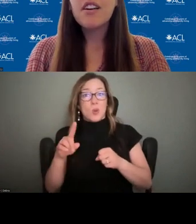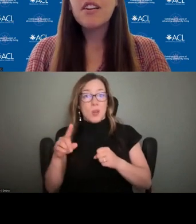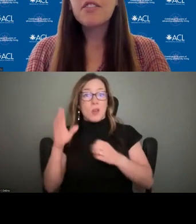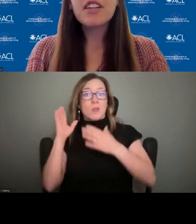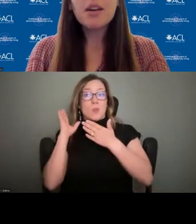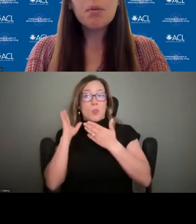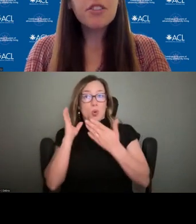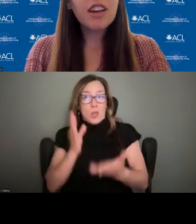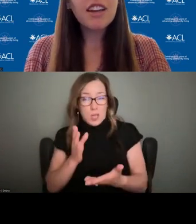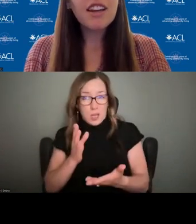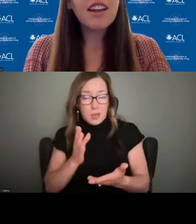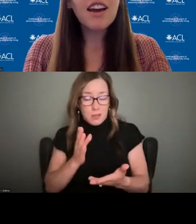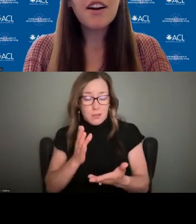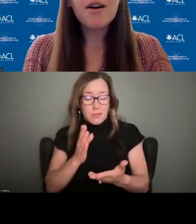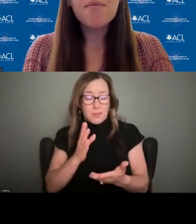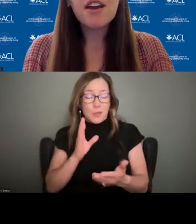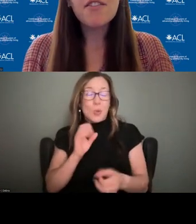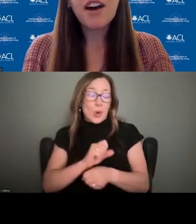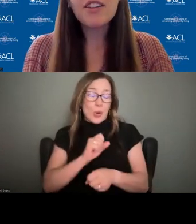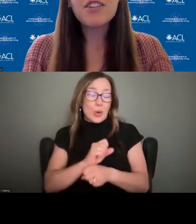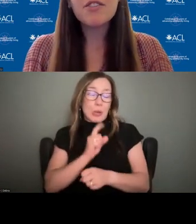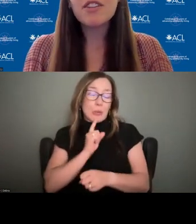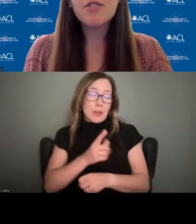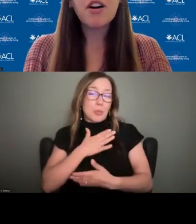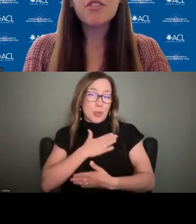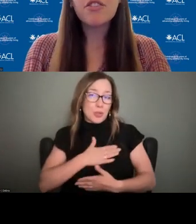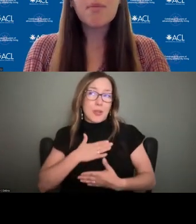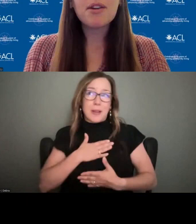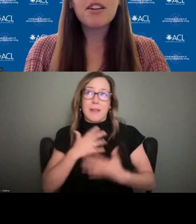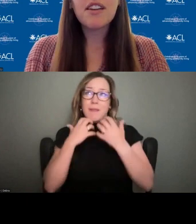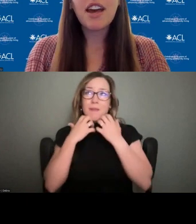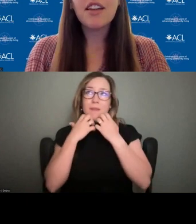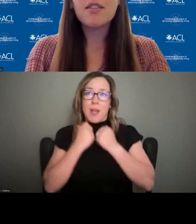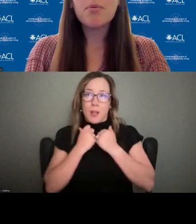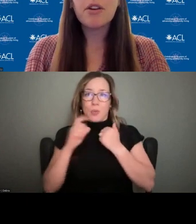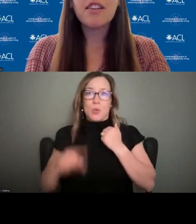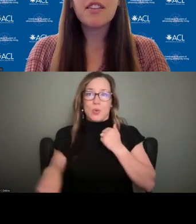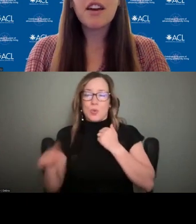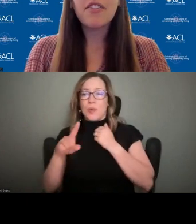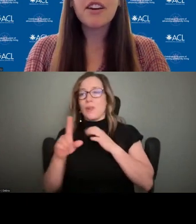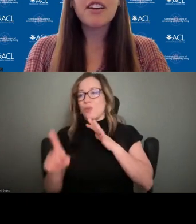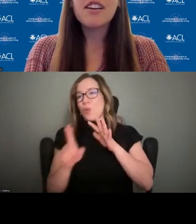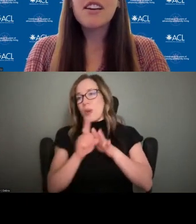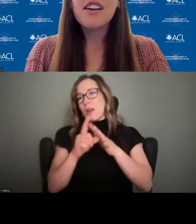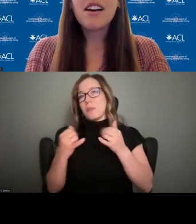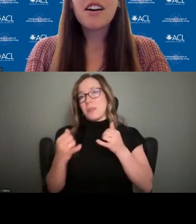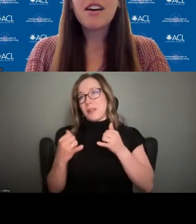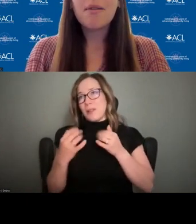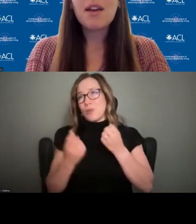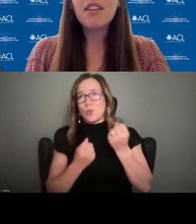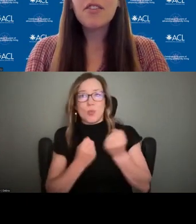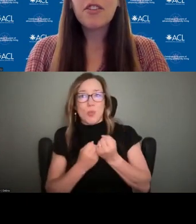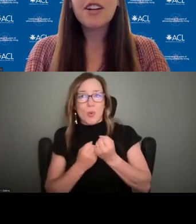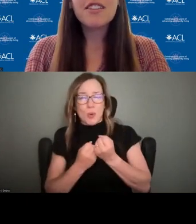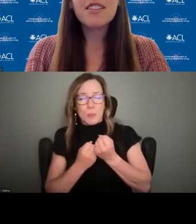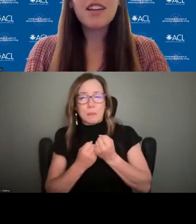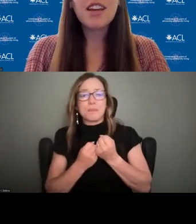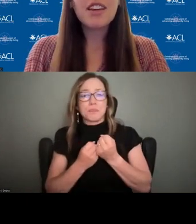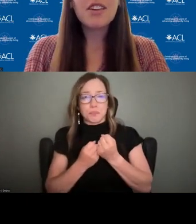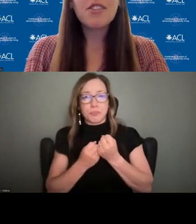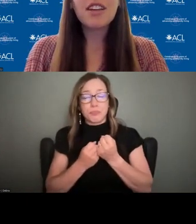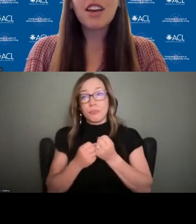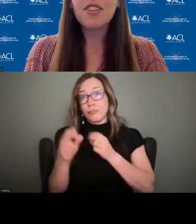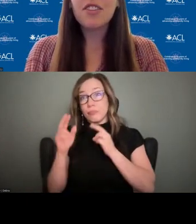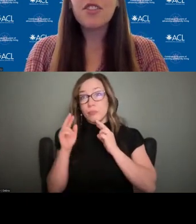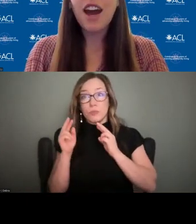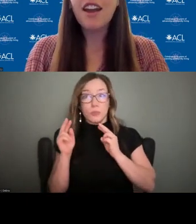So I really appreciate it and value you all showing up here today and supporting this effort, and look forward